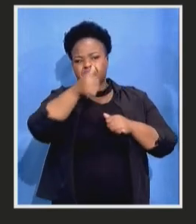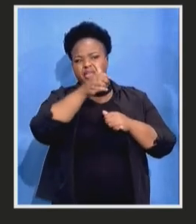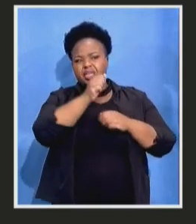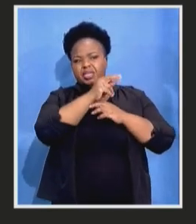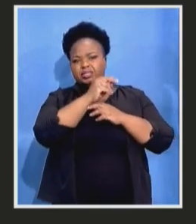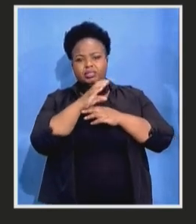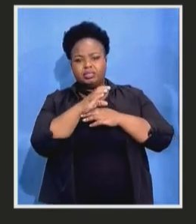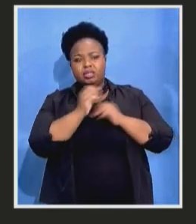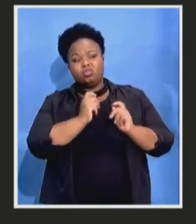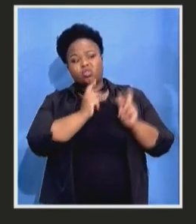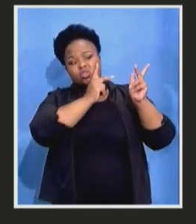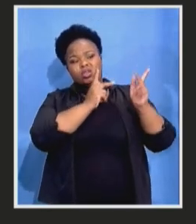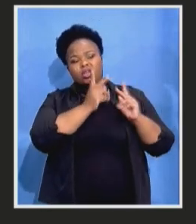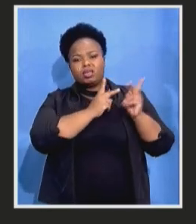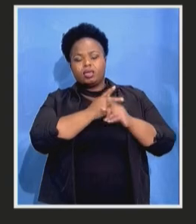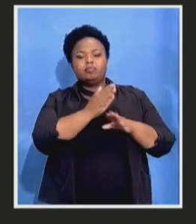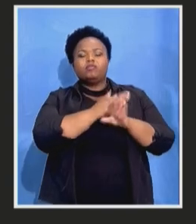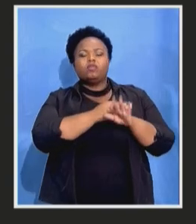10 years? Thank you.